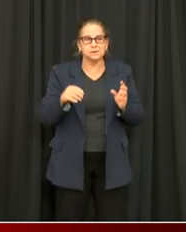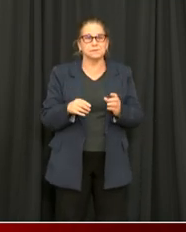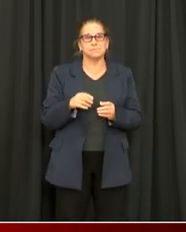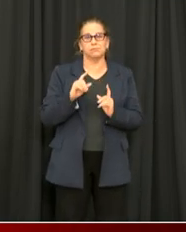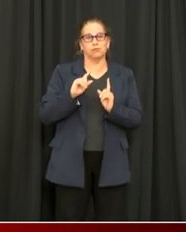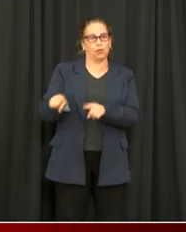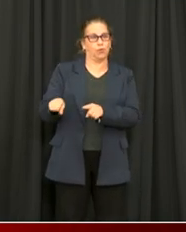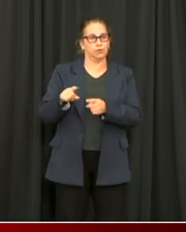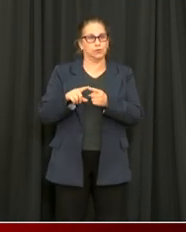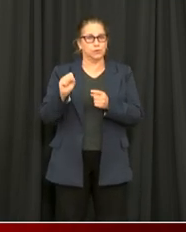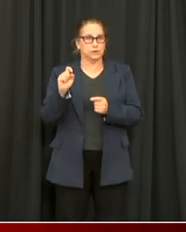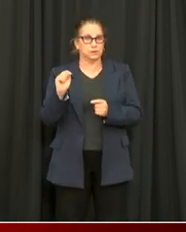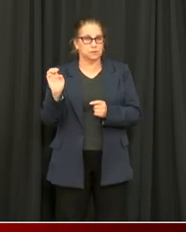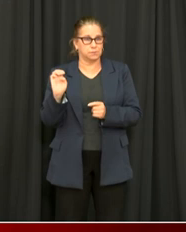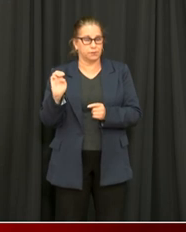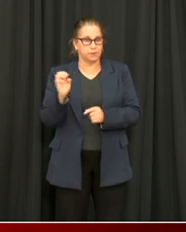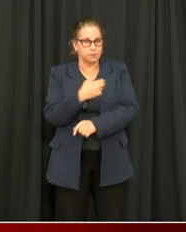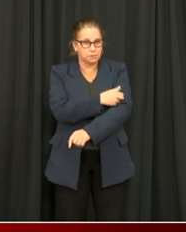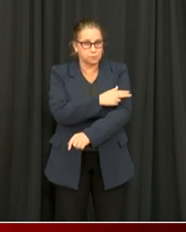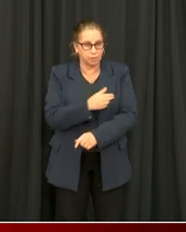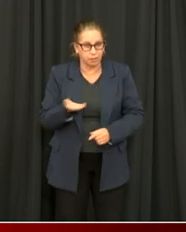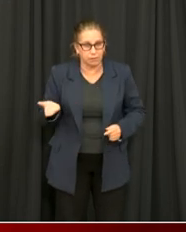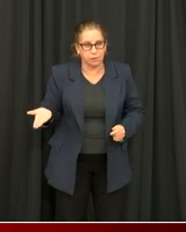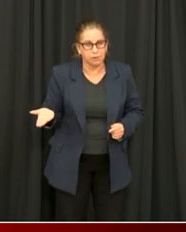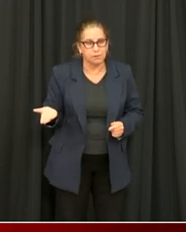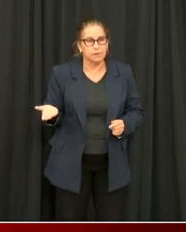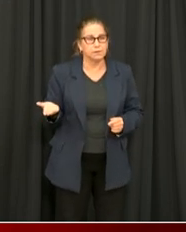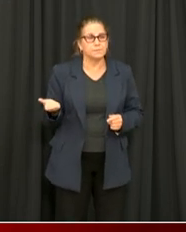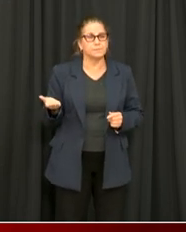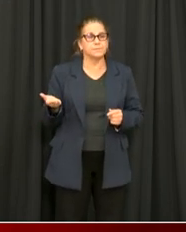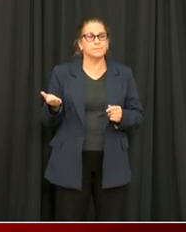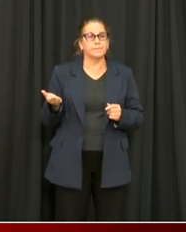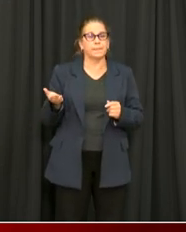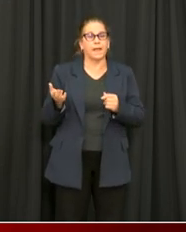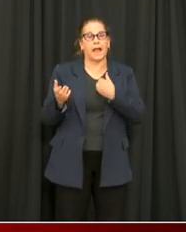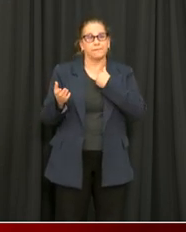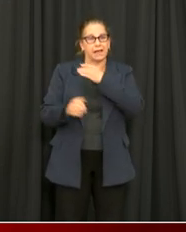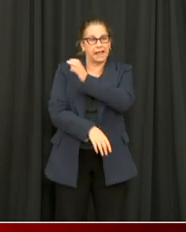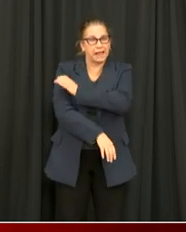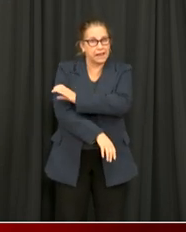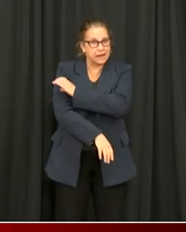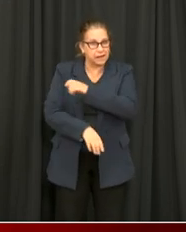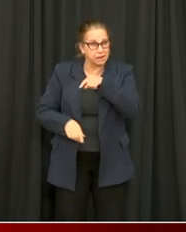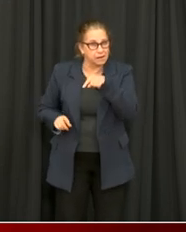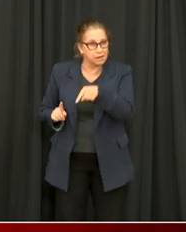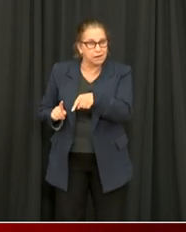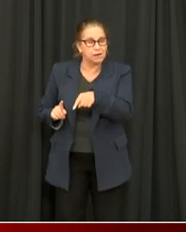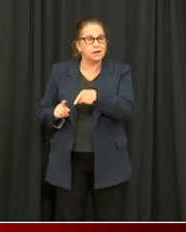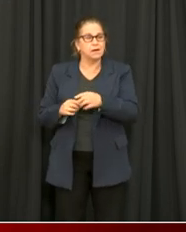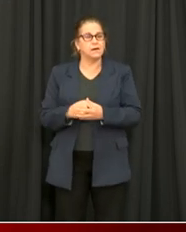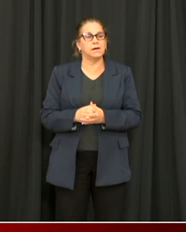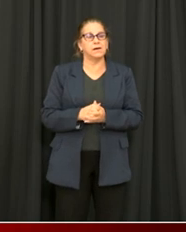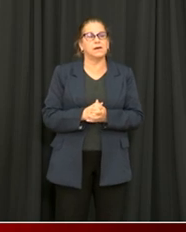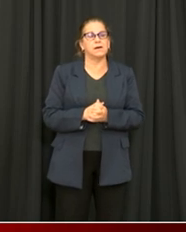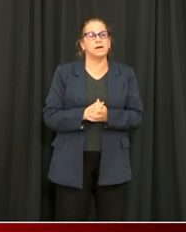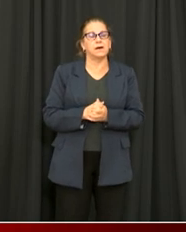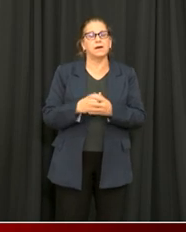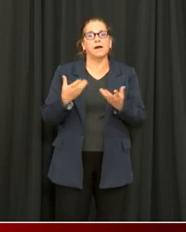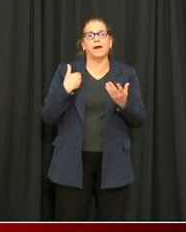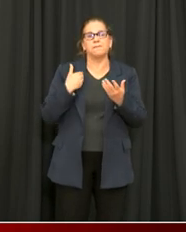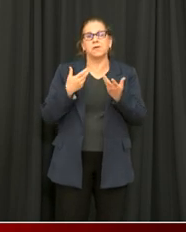is a facility that will have not only a clinic, but be able to do a number of outpatient and